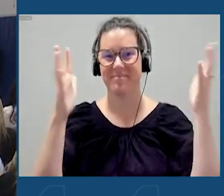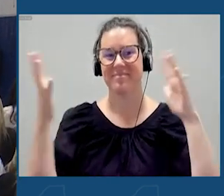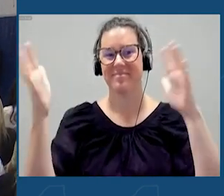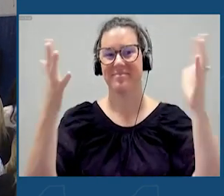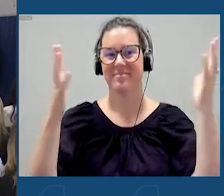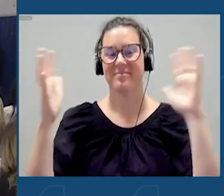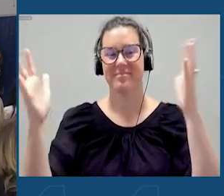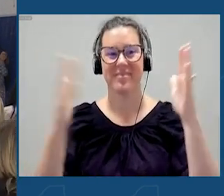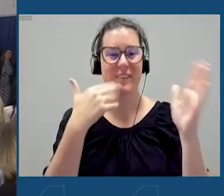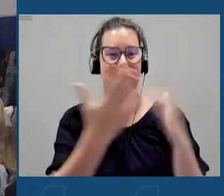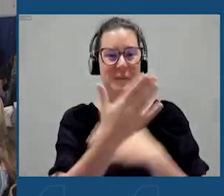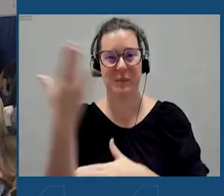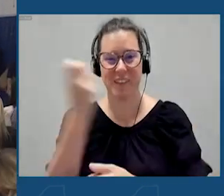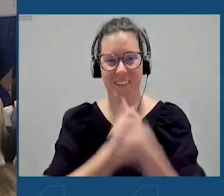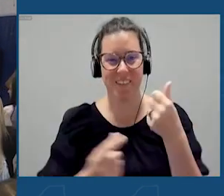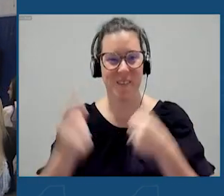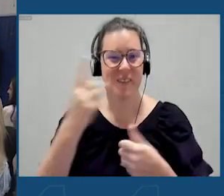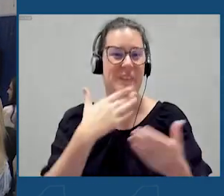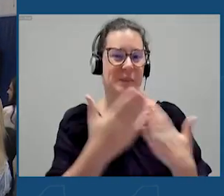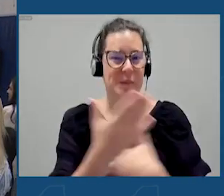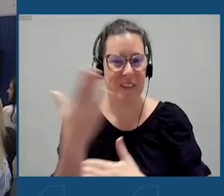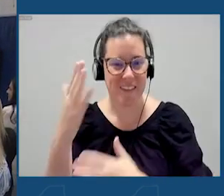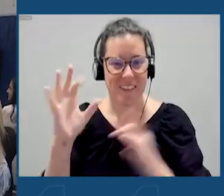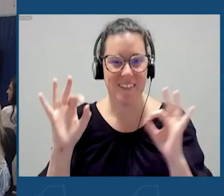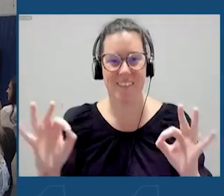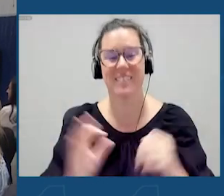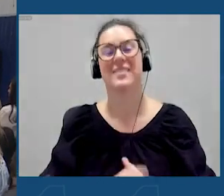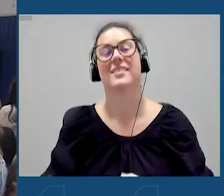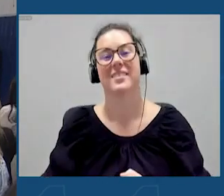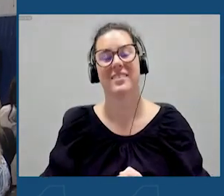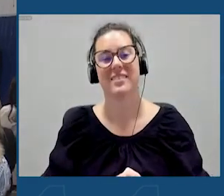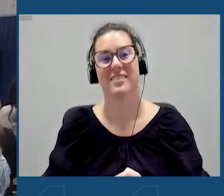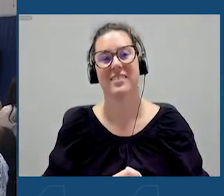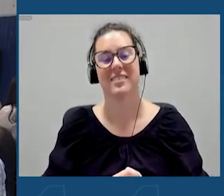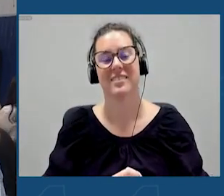Good morning, everyone. Good morning.